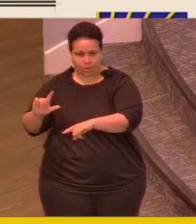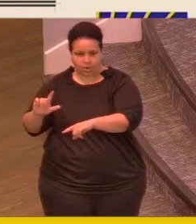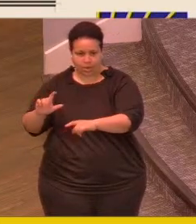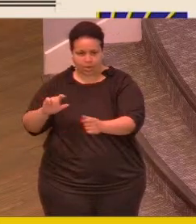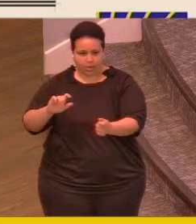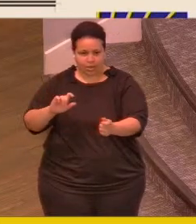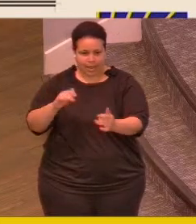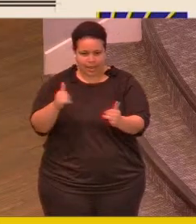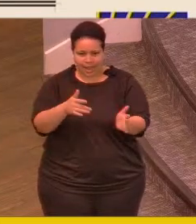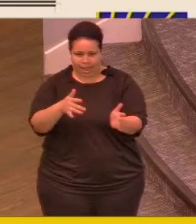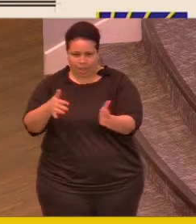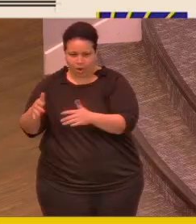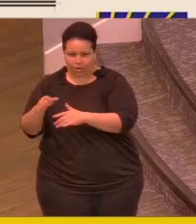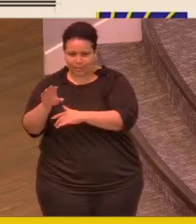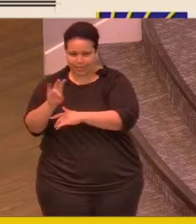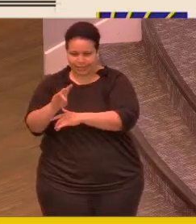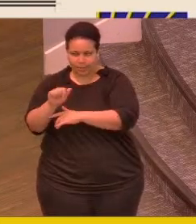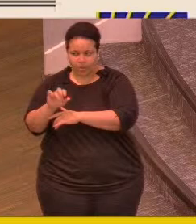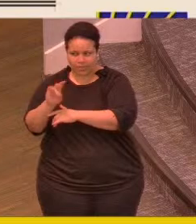million.